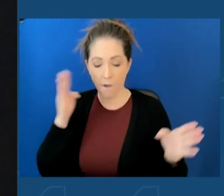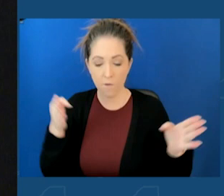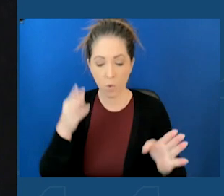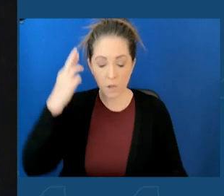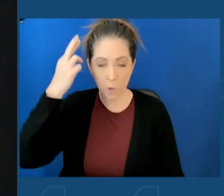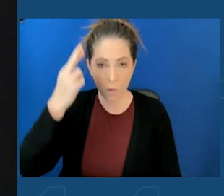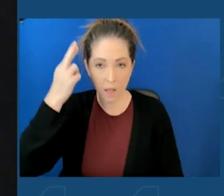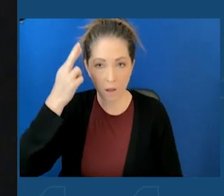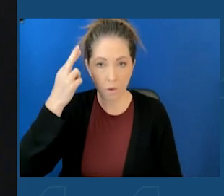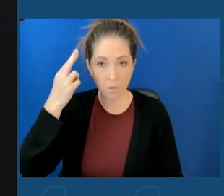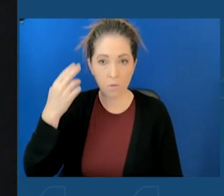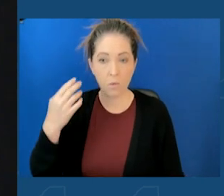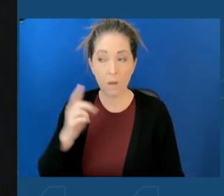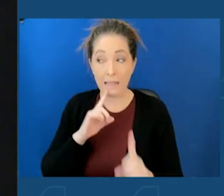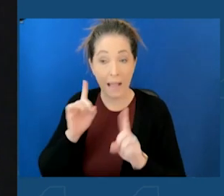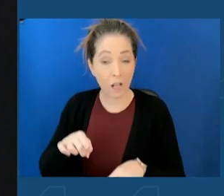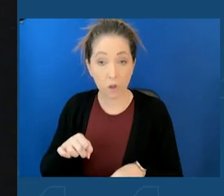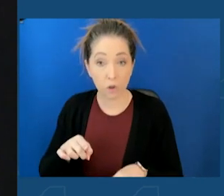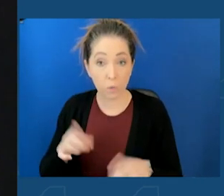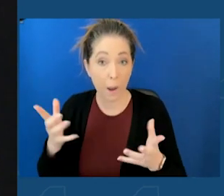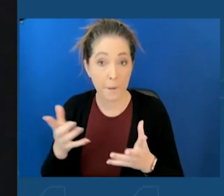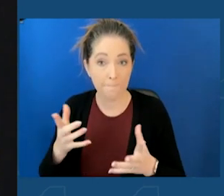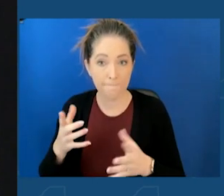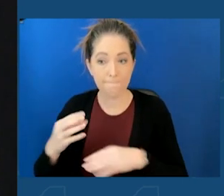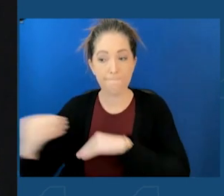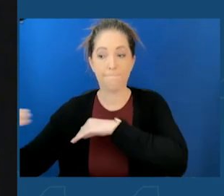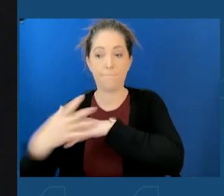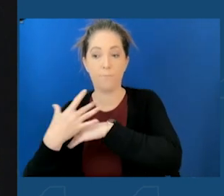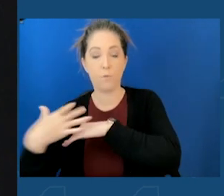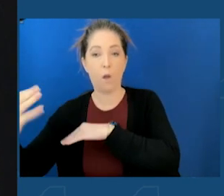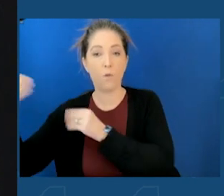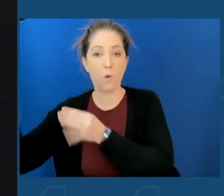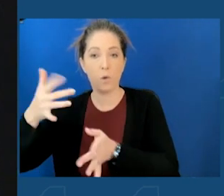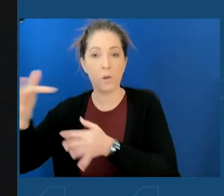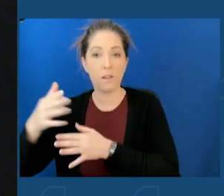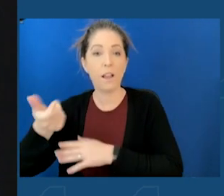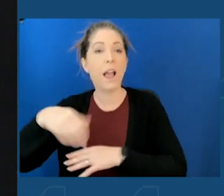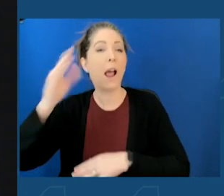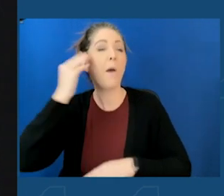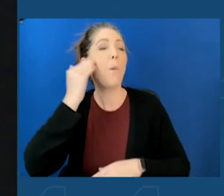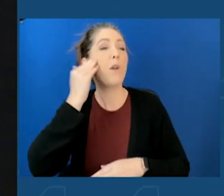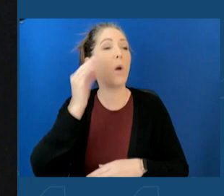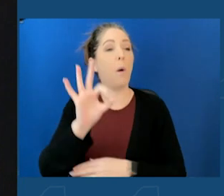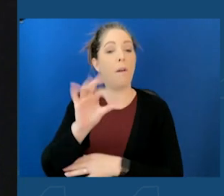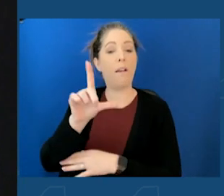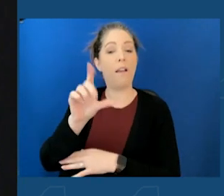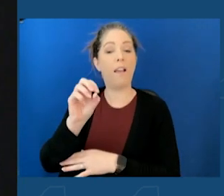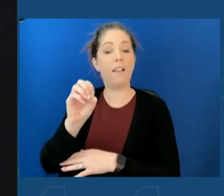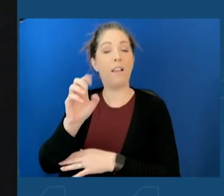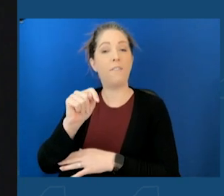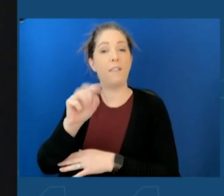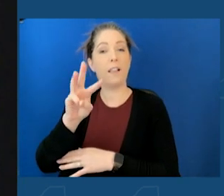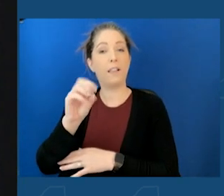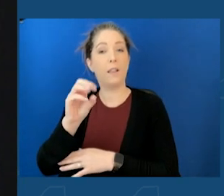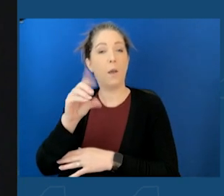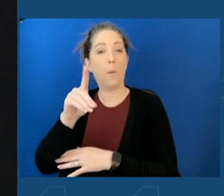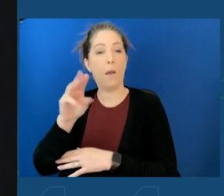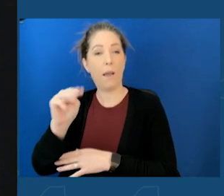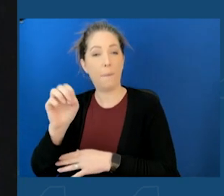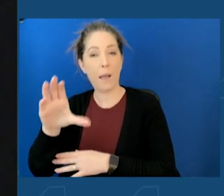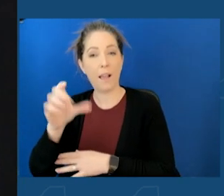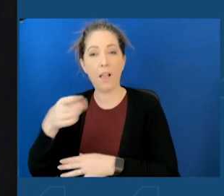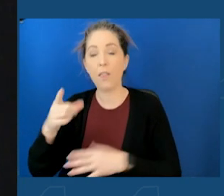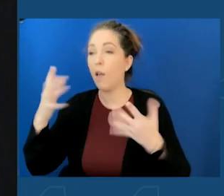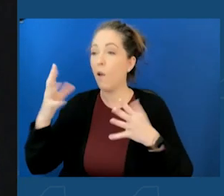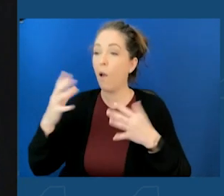is with offshore wind. I think about the Fleetwood Mac song. Anybody hear Fleetwood Mac? You're all, right. Did they play Fleetwood Mac when you walked in? I hope they